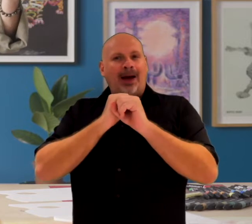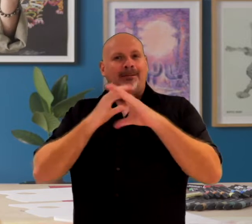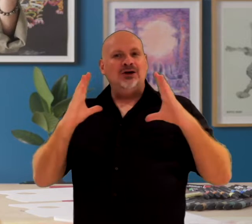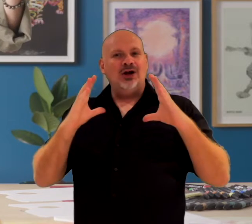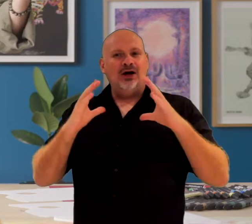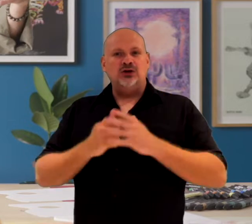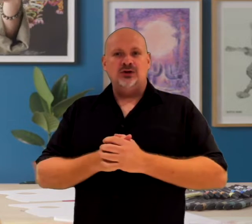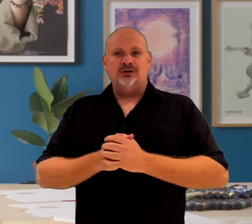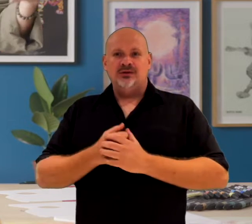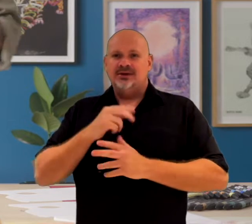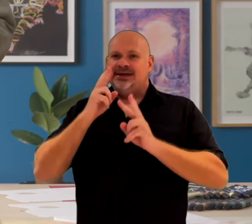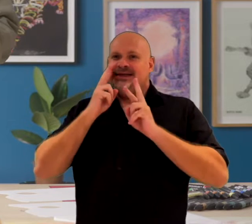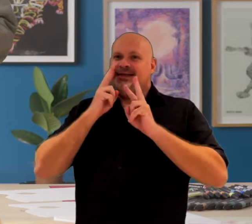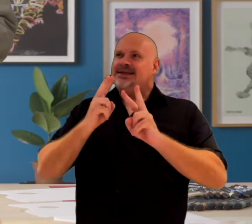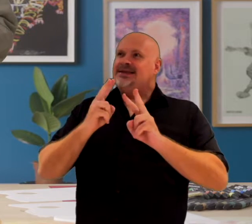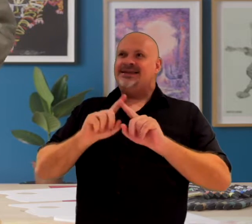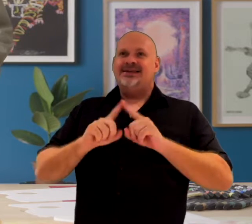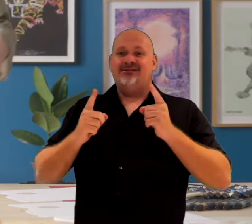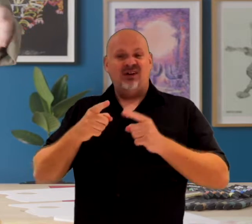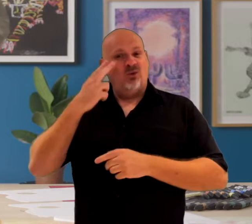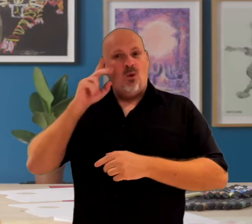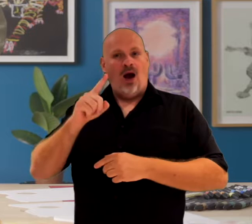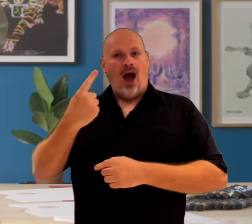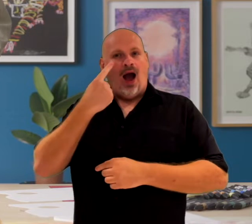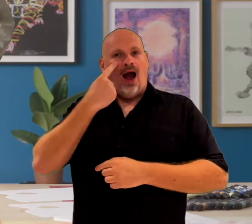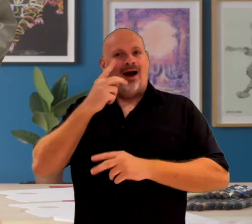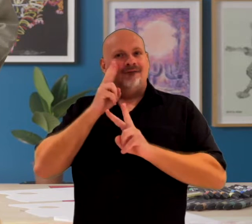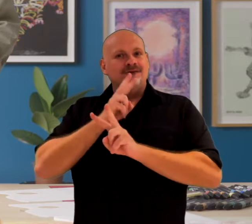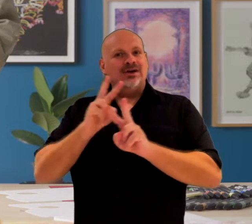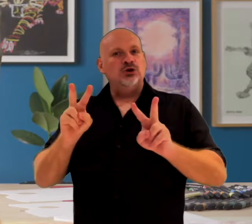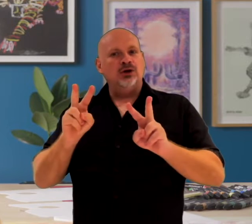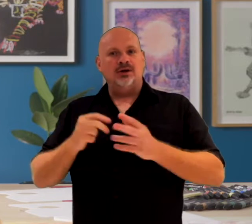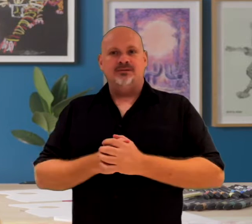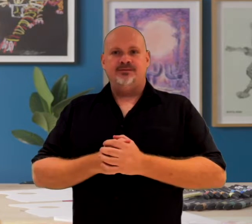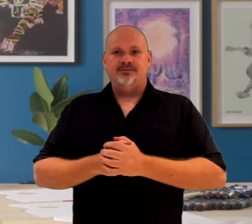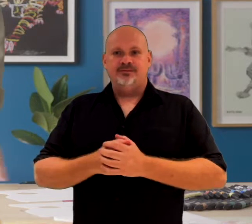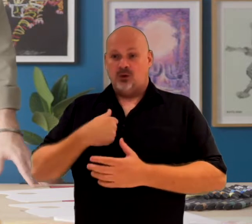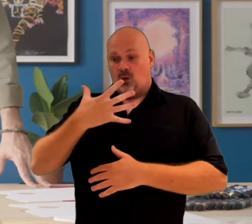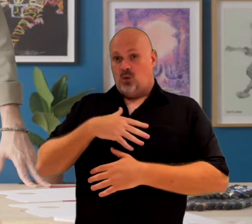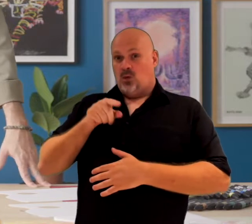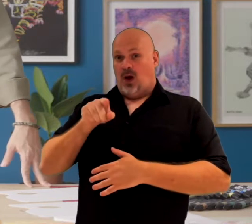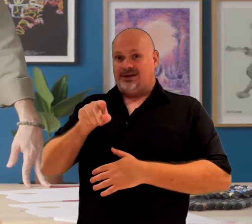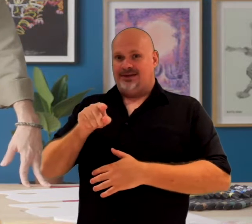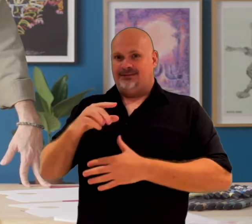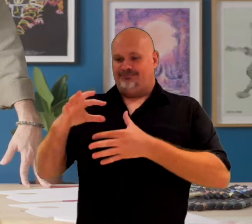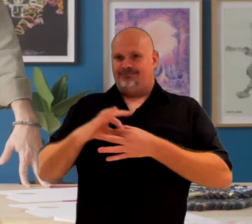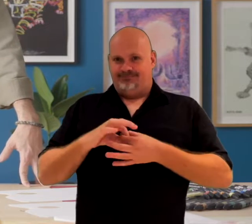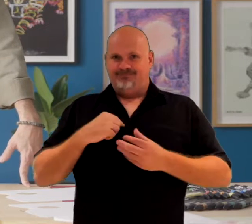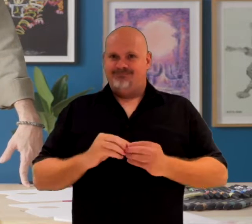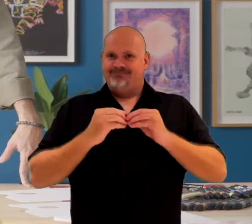of what I call closed eye vision. And I want to tie that into creating this piece of art.